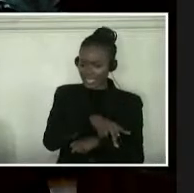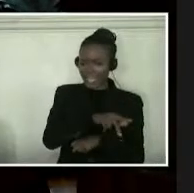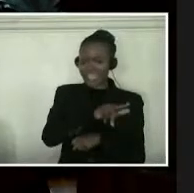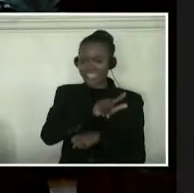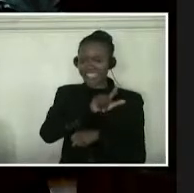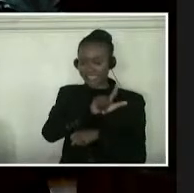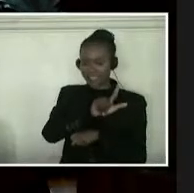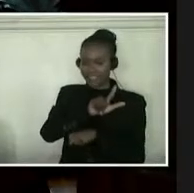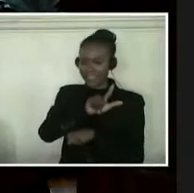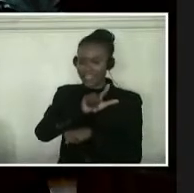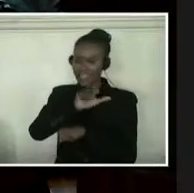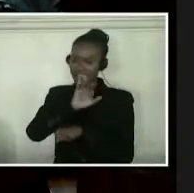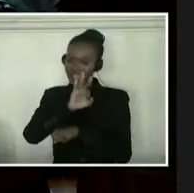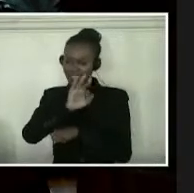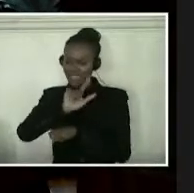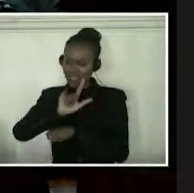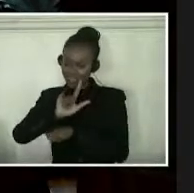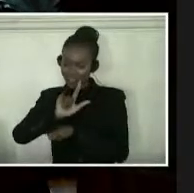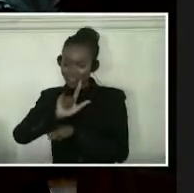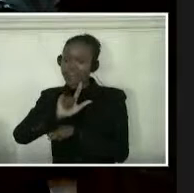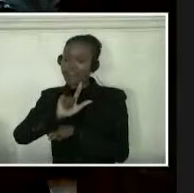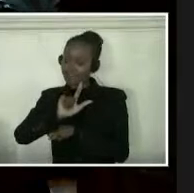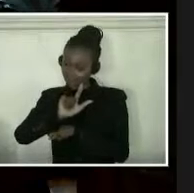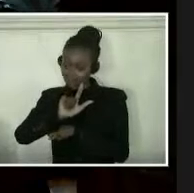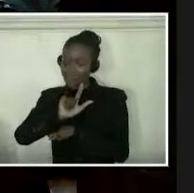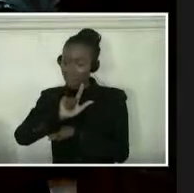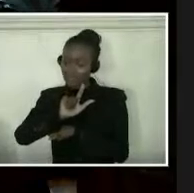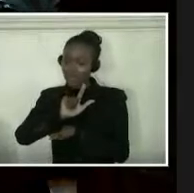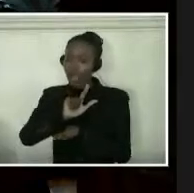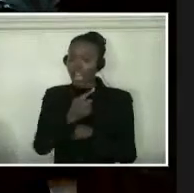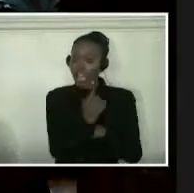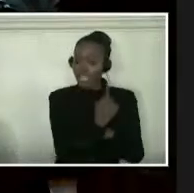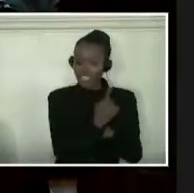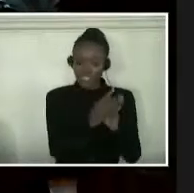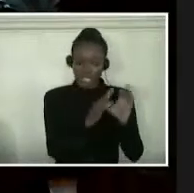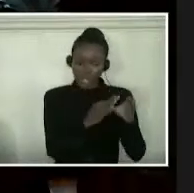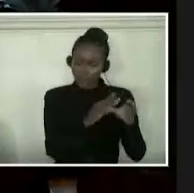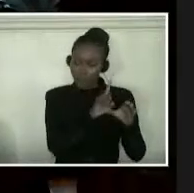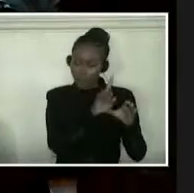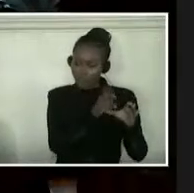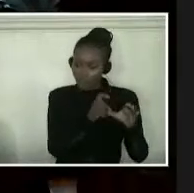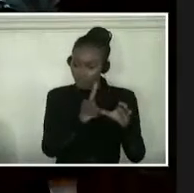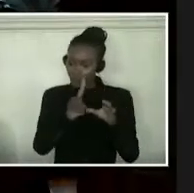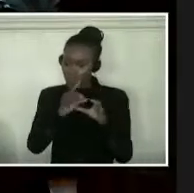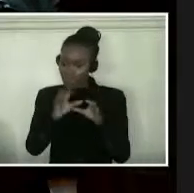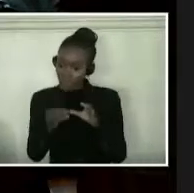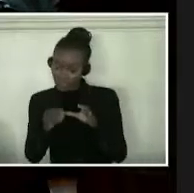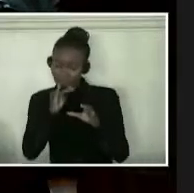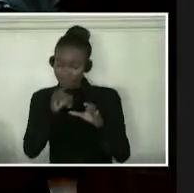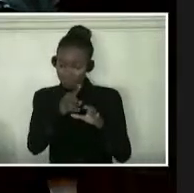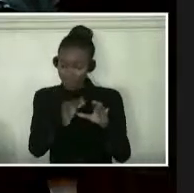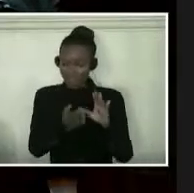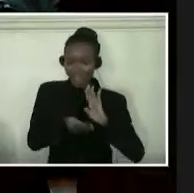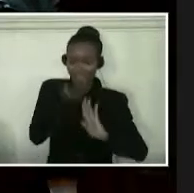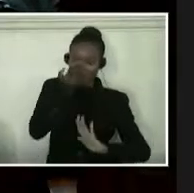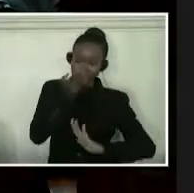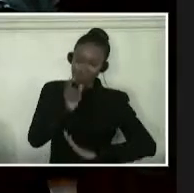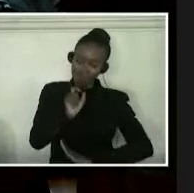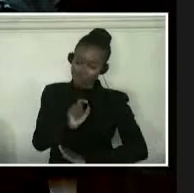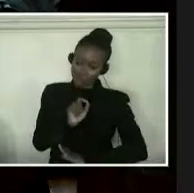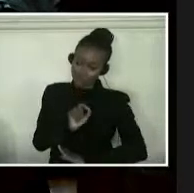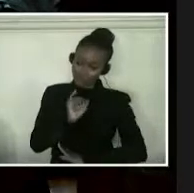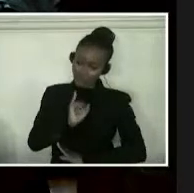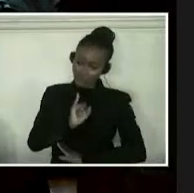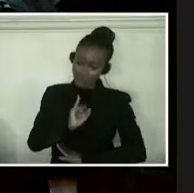per 100 100 000 population which is extremely high in our province tp remains a major concern as it kills an